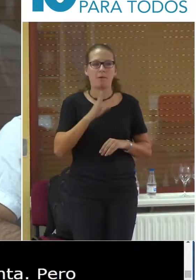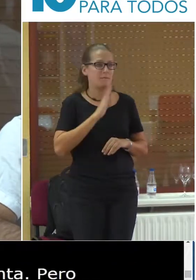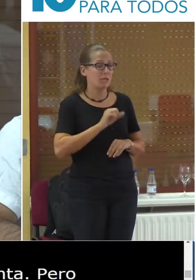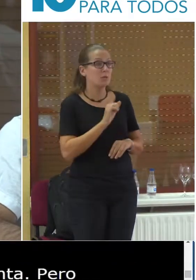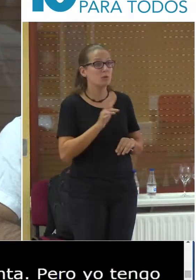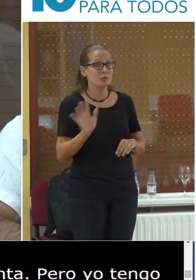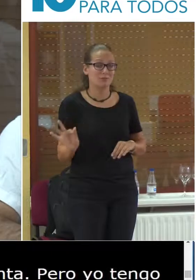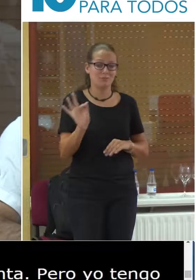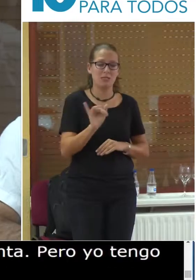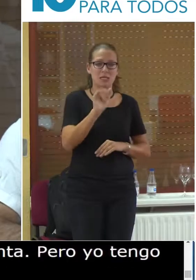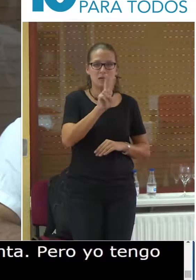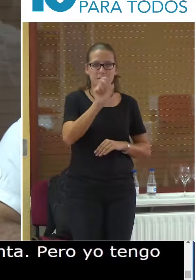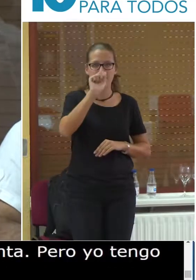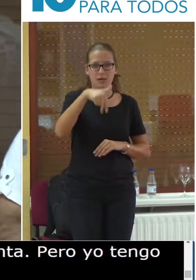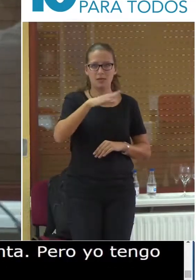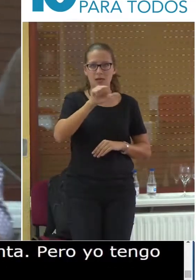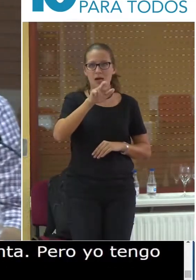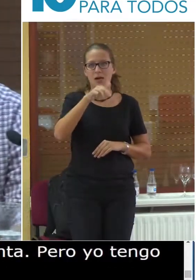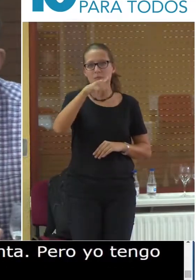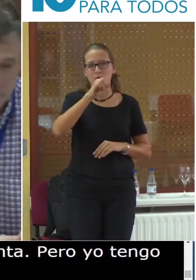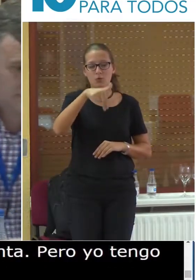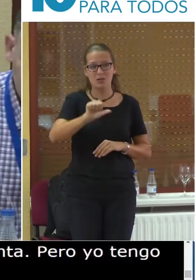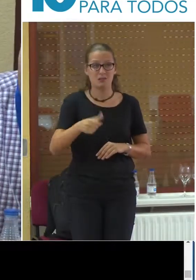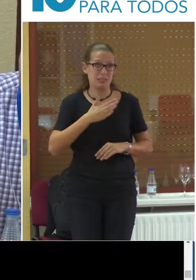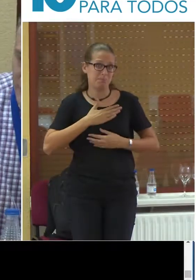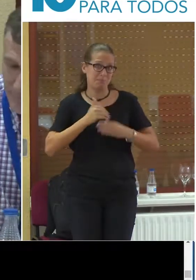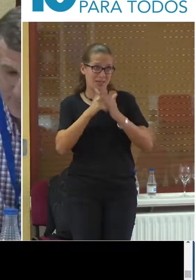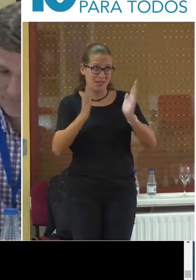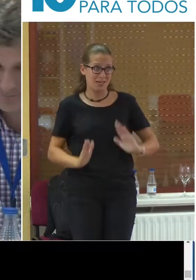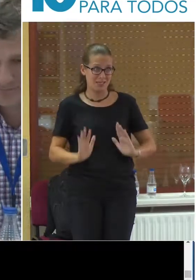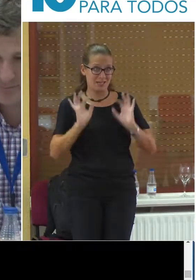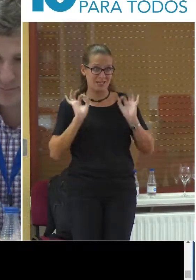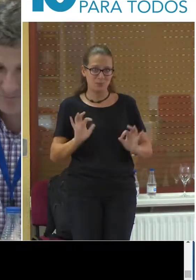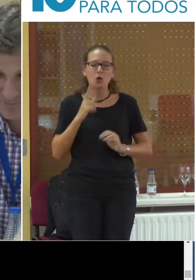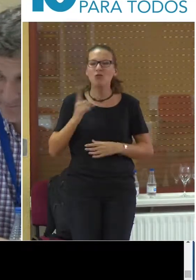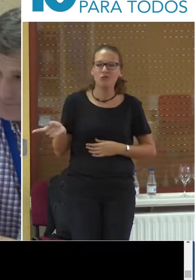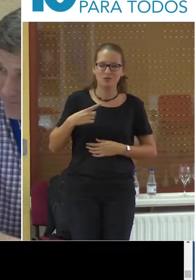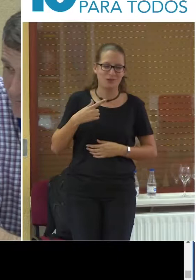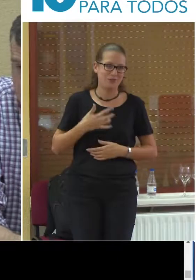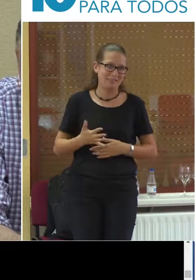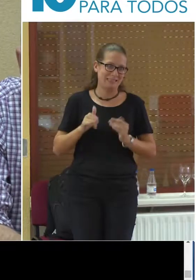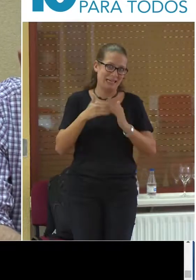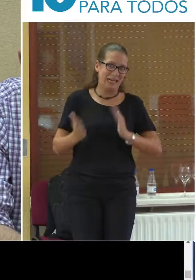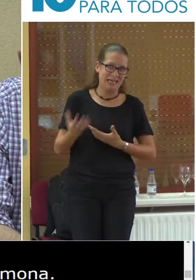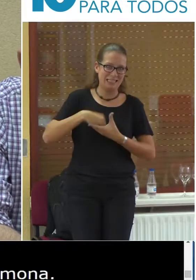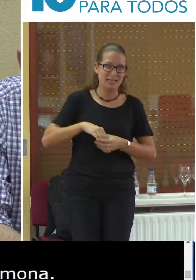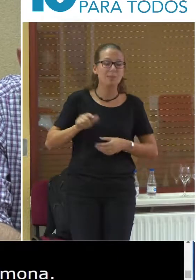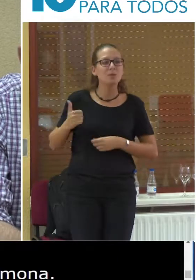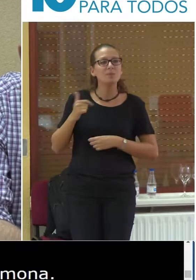Splendid, really. Let's move on to the next speaker, Ivan Carmona, who's